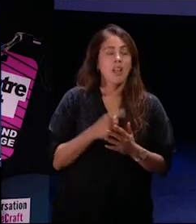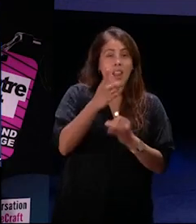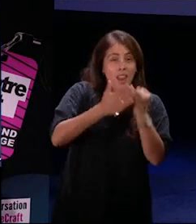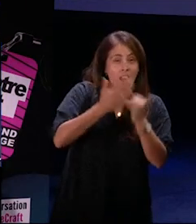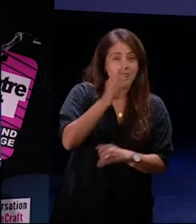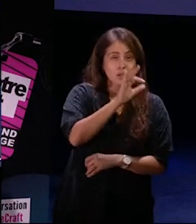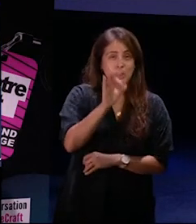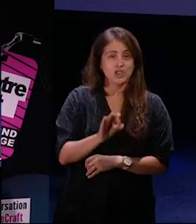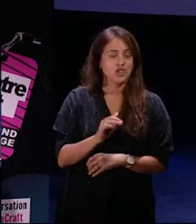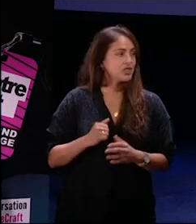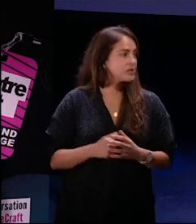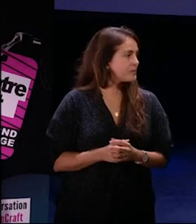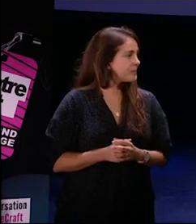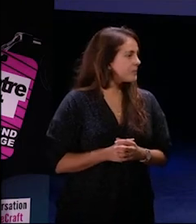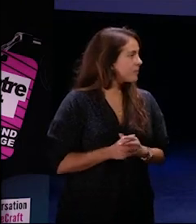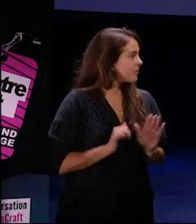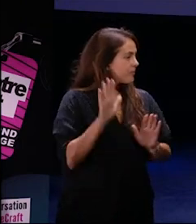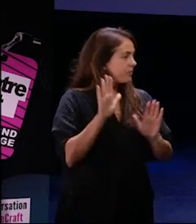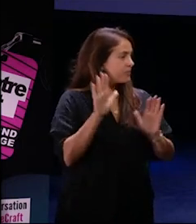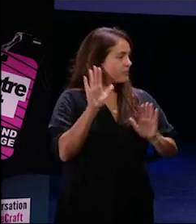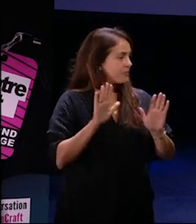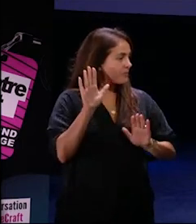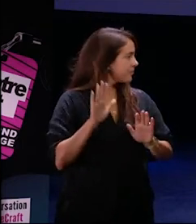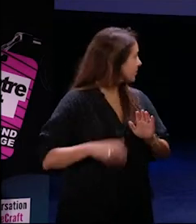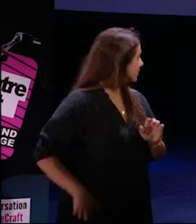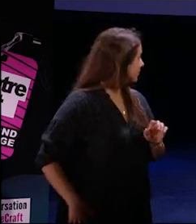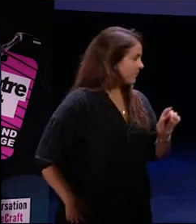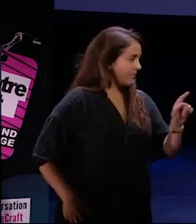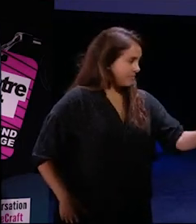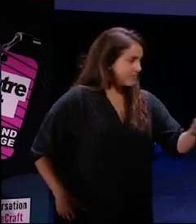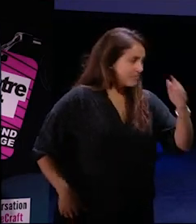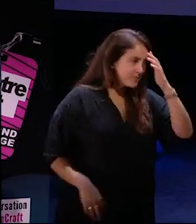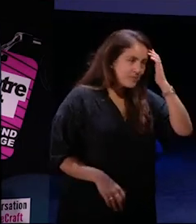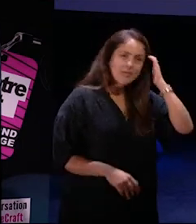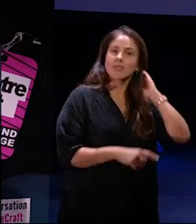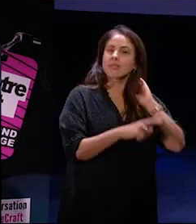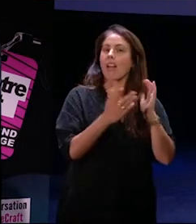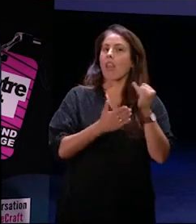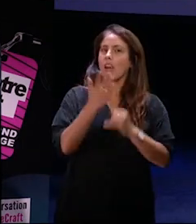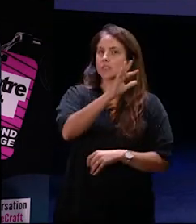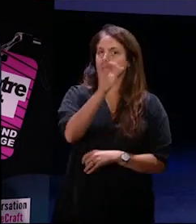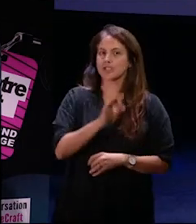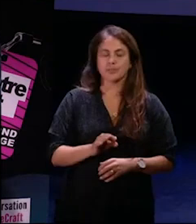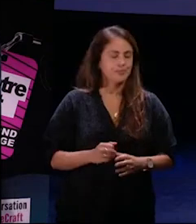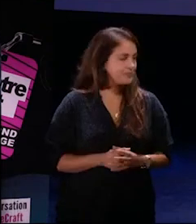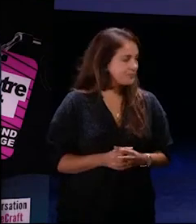So hands up. I'm just going to go here, just because we...